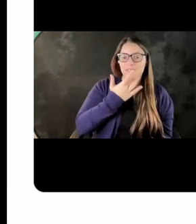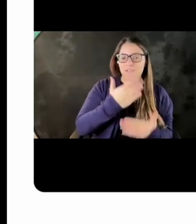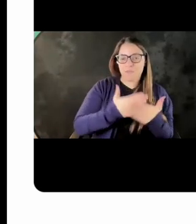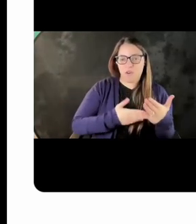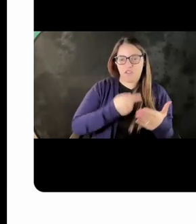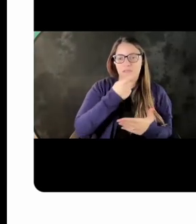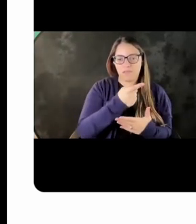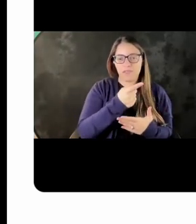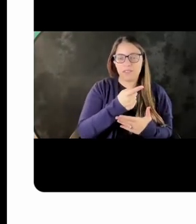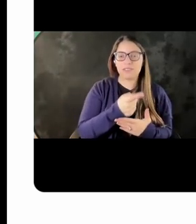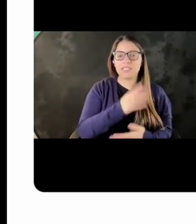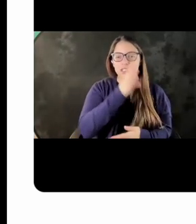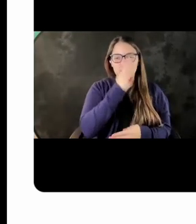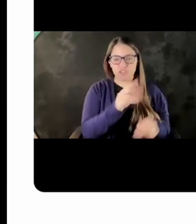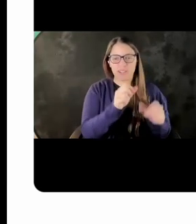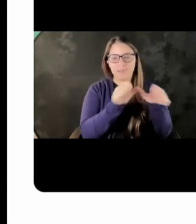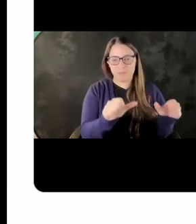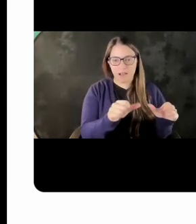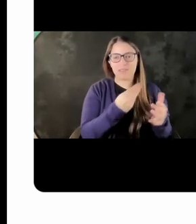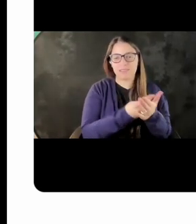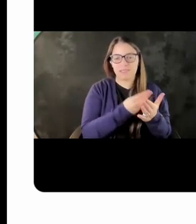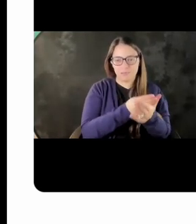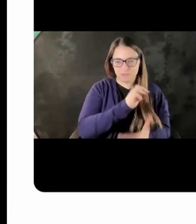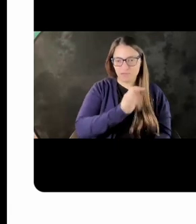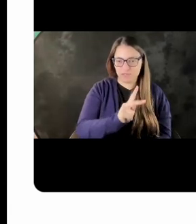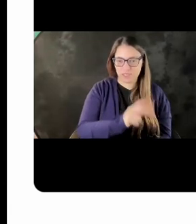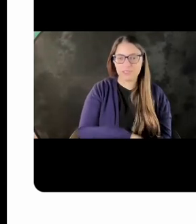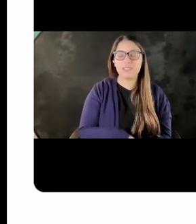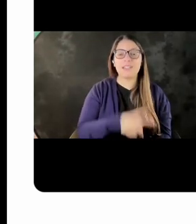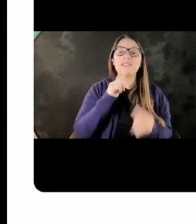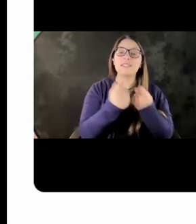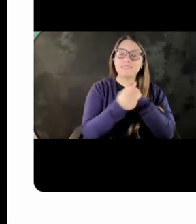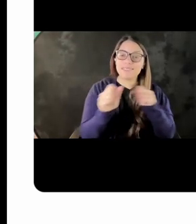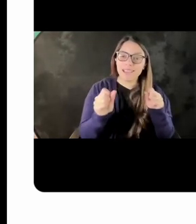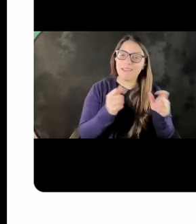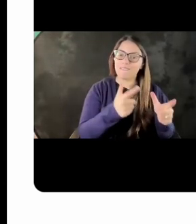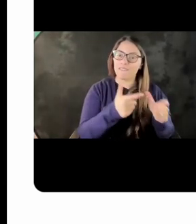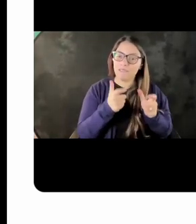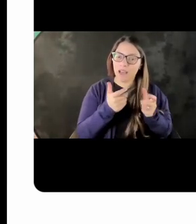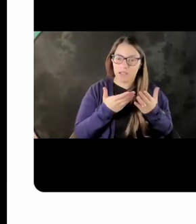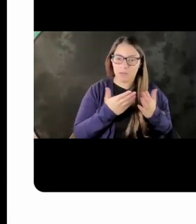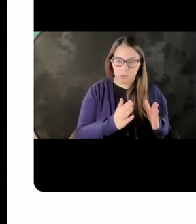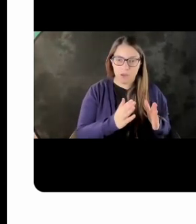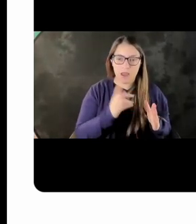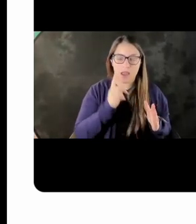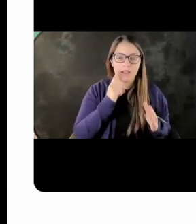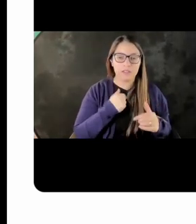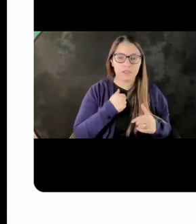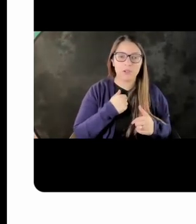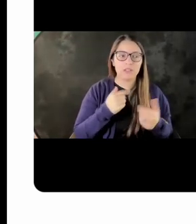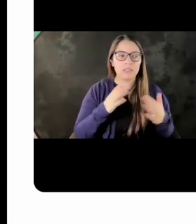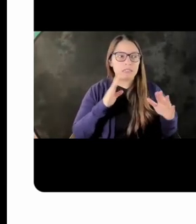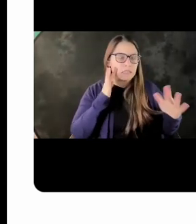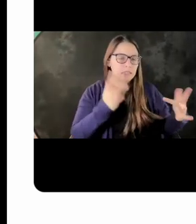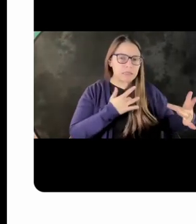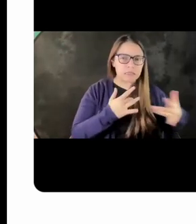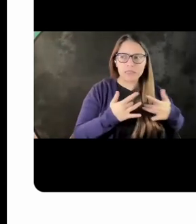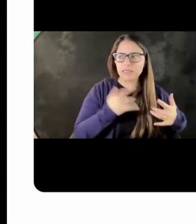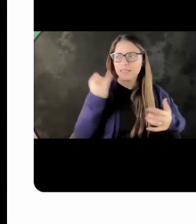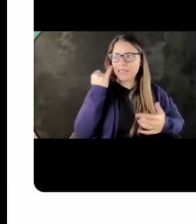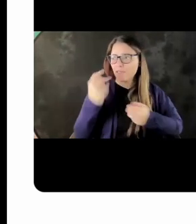direct deposit of a refund as a safe and a fast way that eliminates worry about lost, stolen,